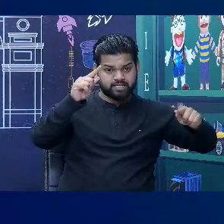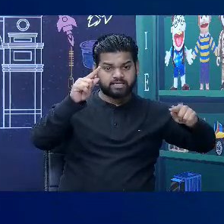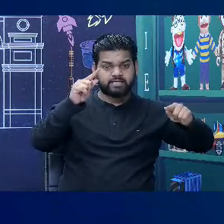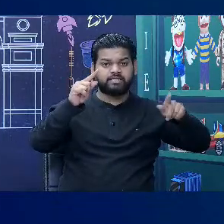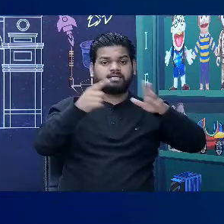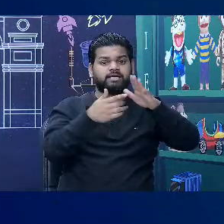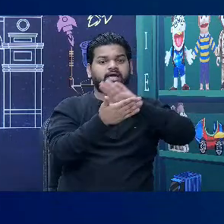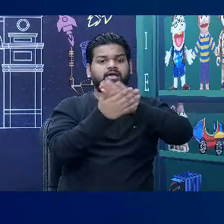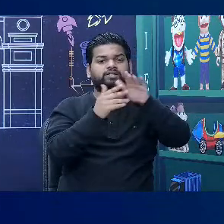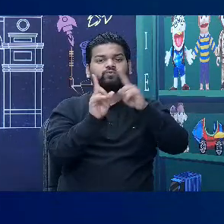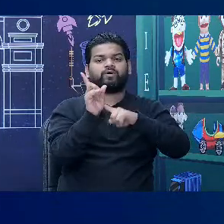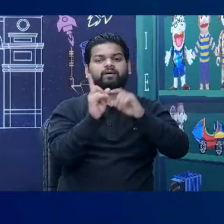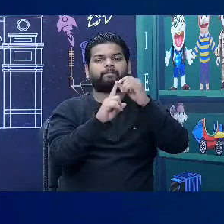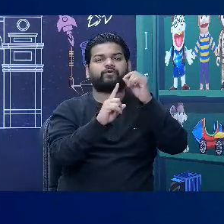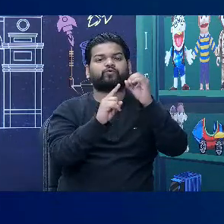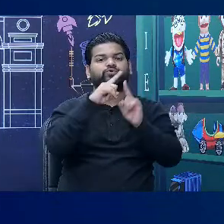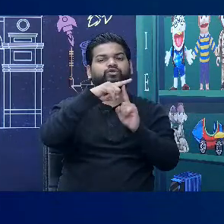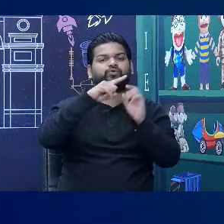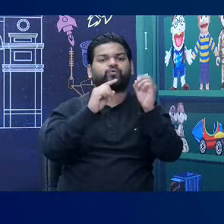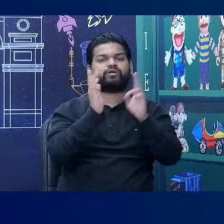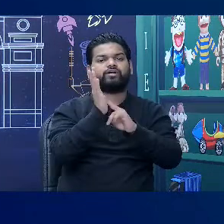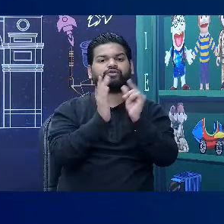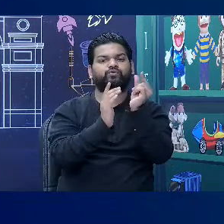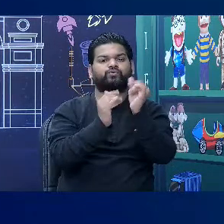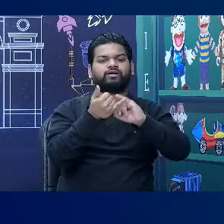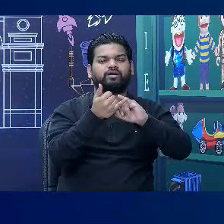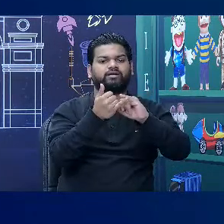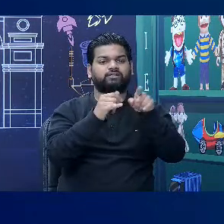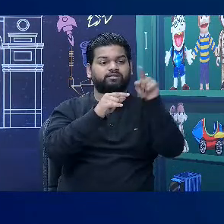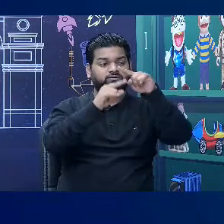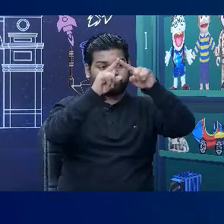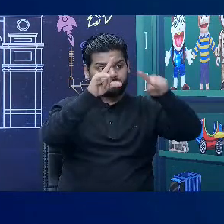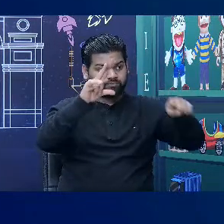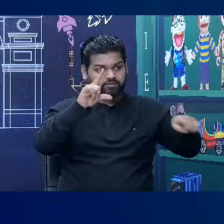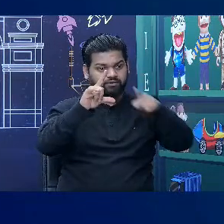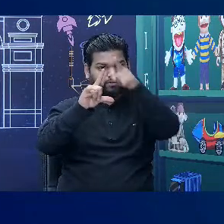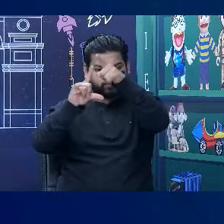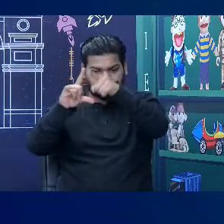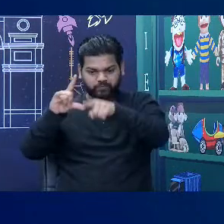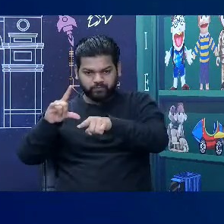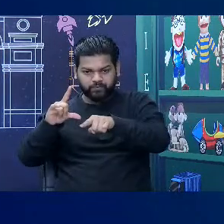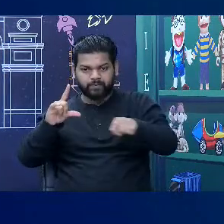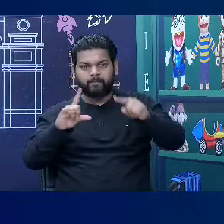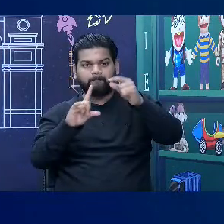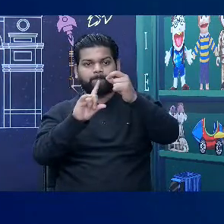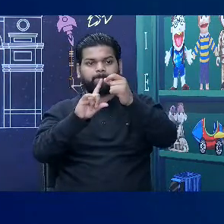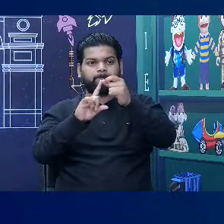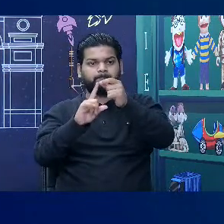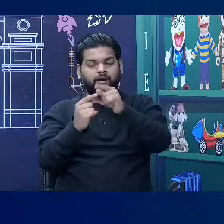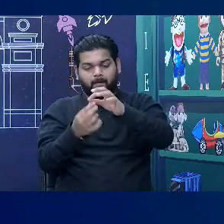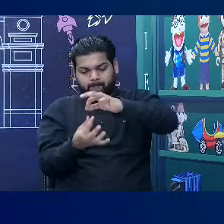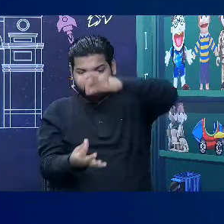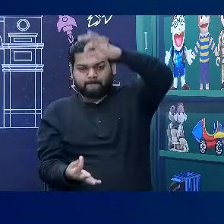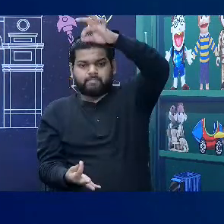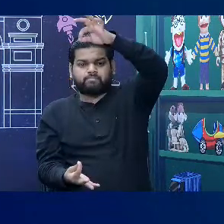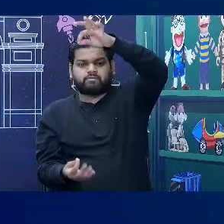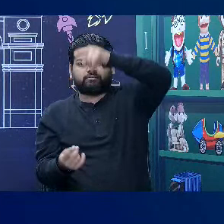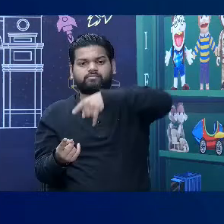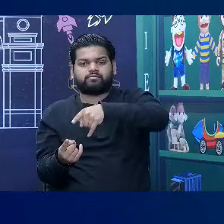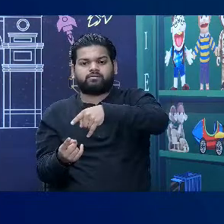side AB is a part of angle A, we call it side adjacent to A or